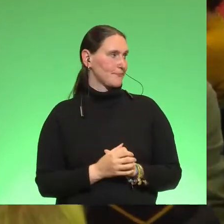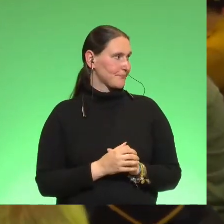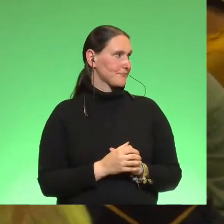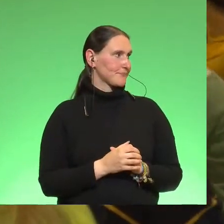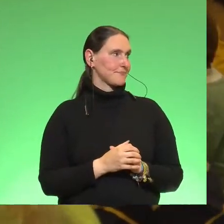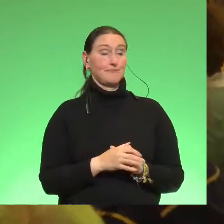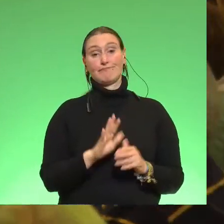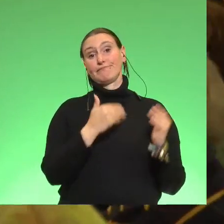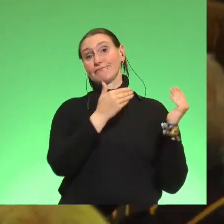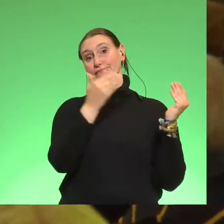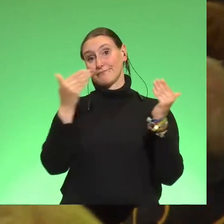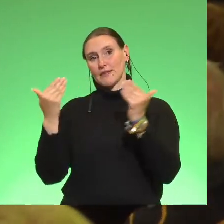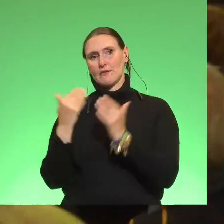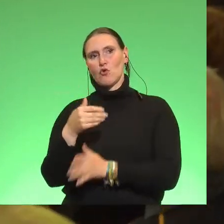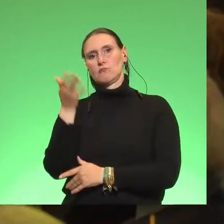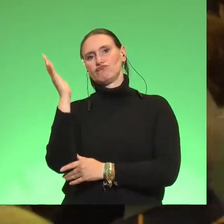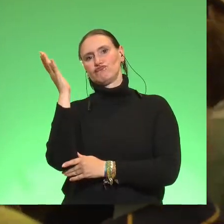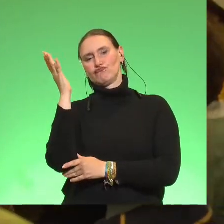for the presentation.